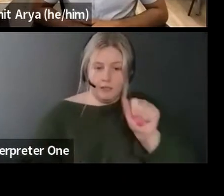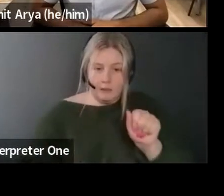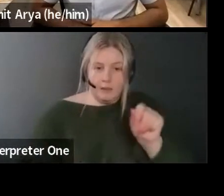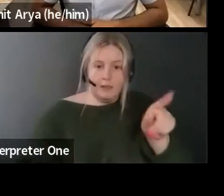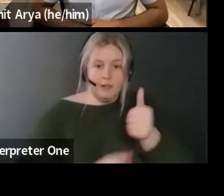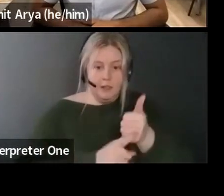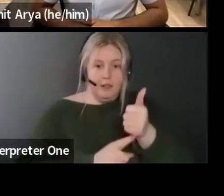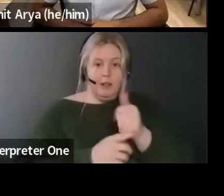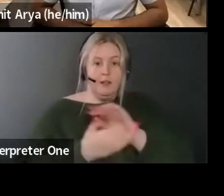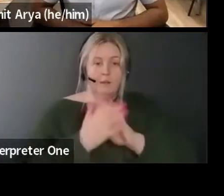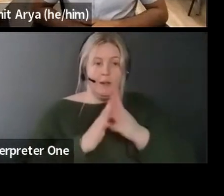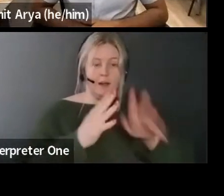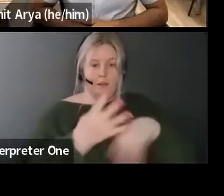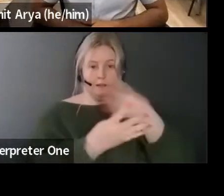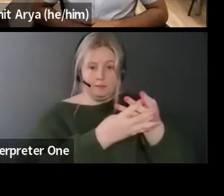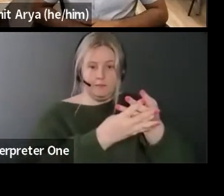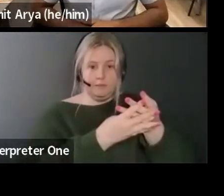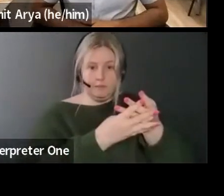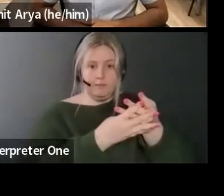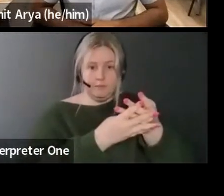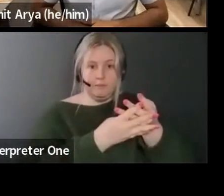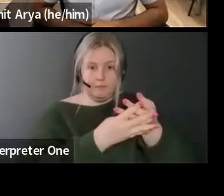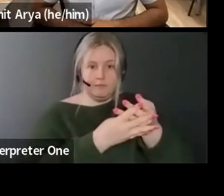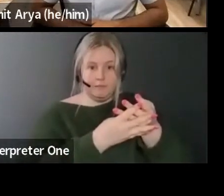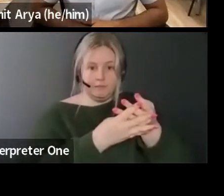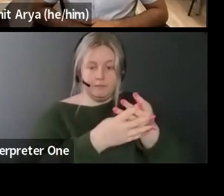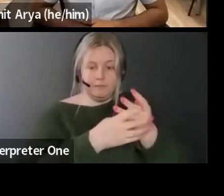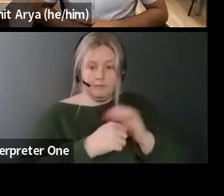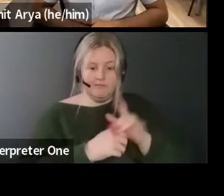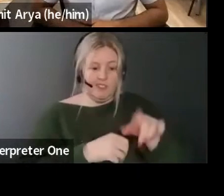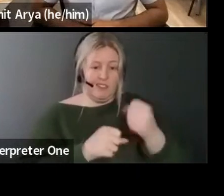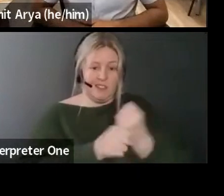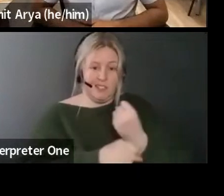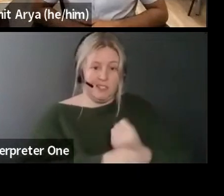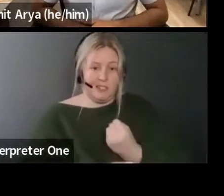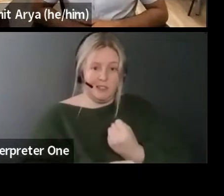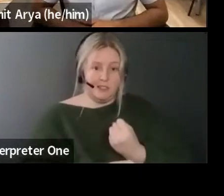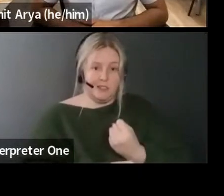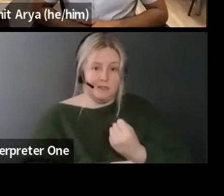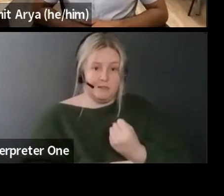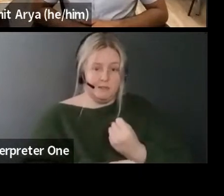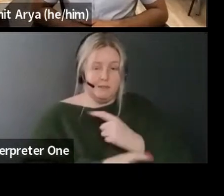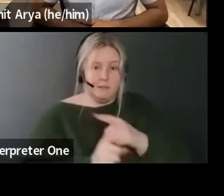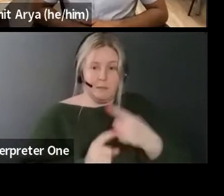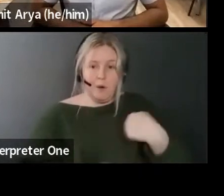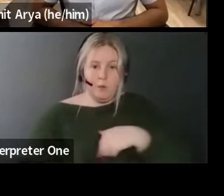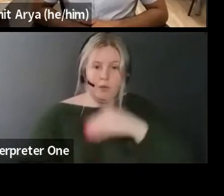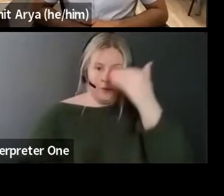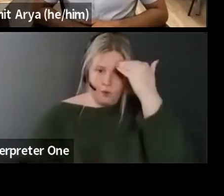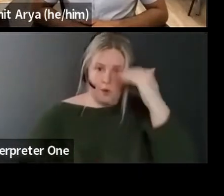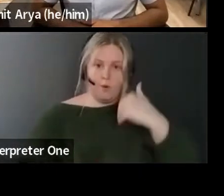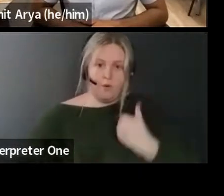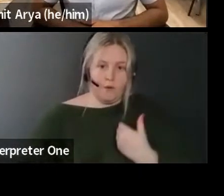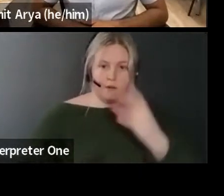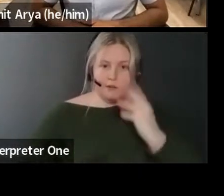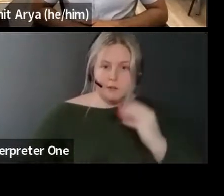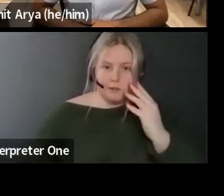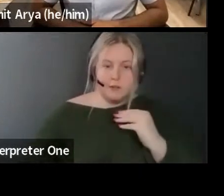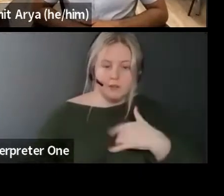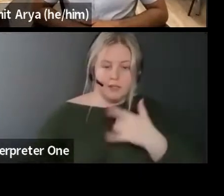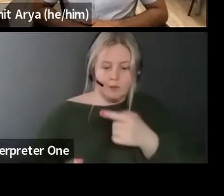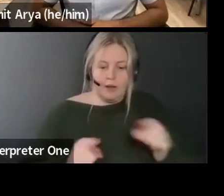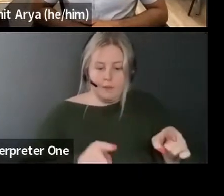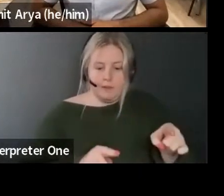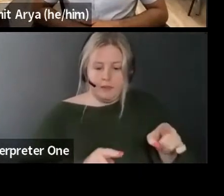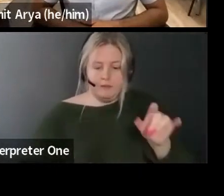are incarcerated. You know what I mean? These things, they are statistics, but we know them from lived experience, that this is what it is. That's